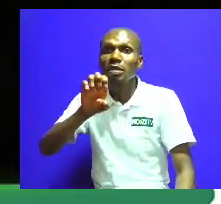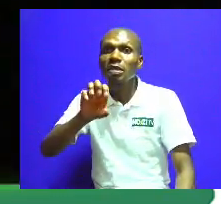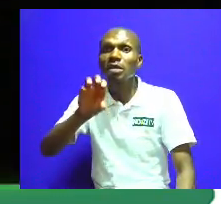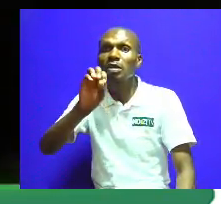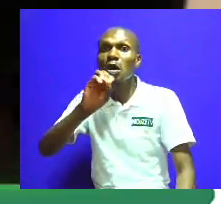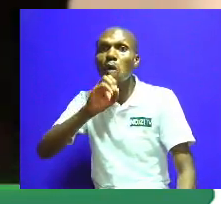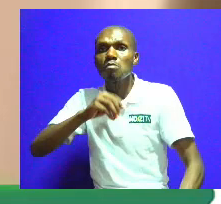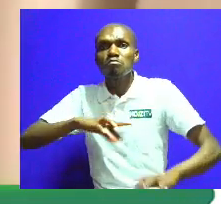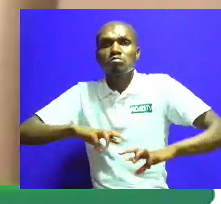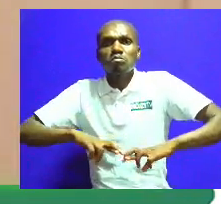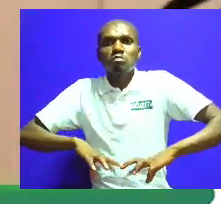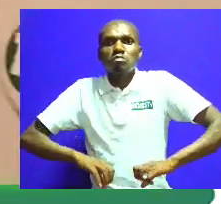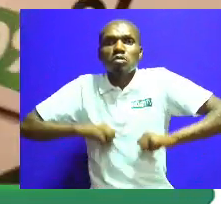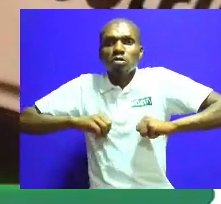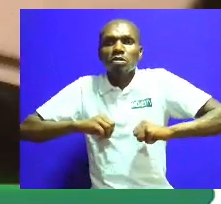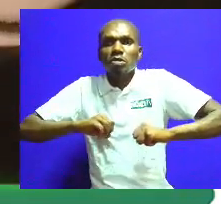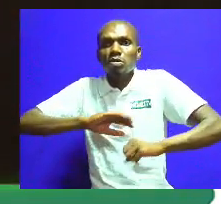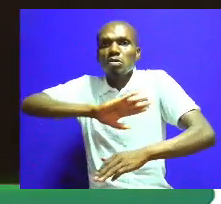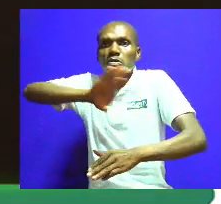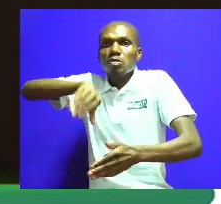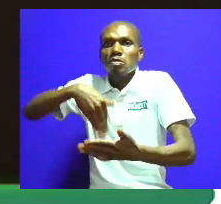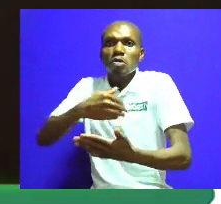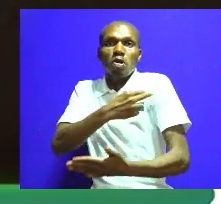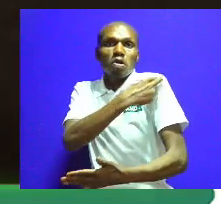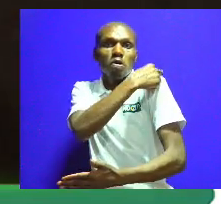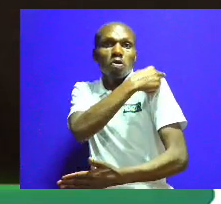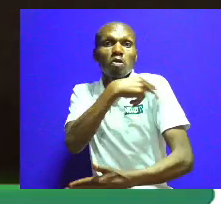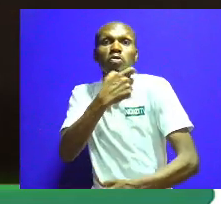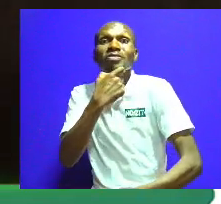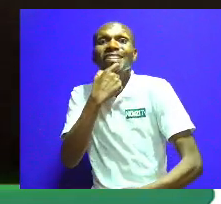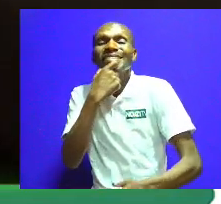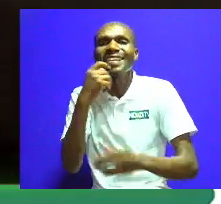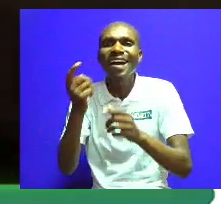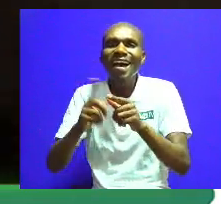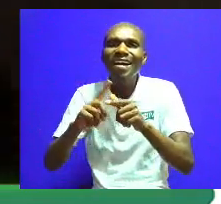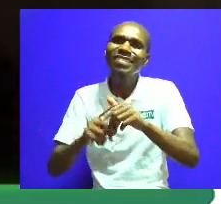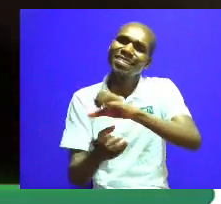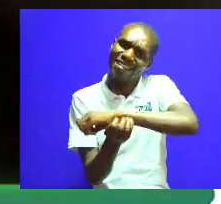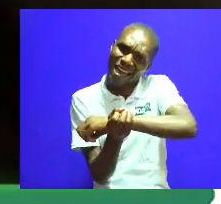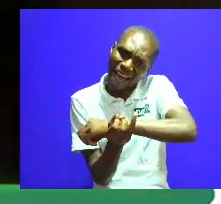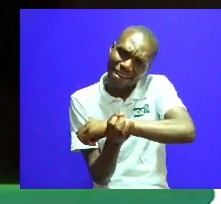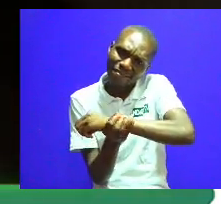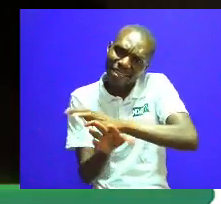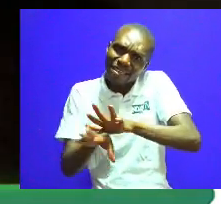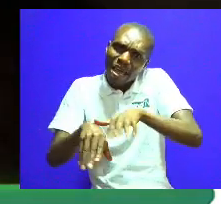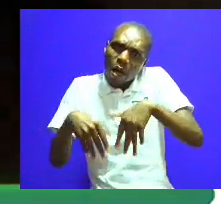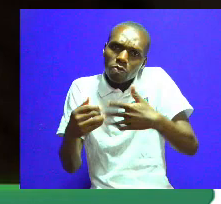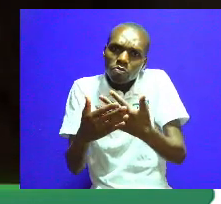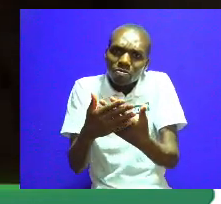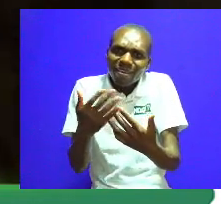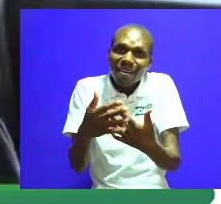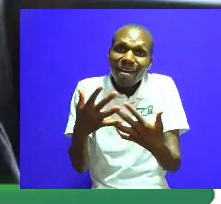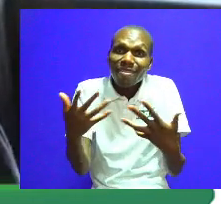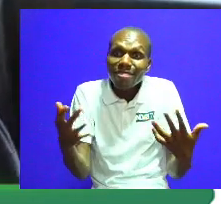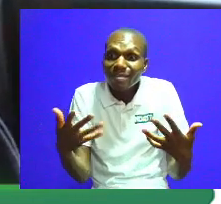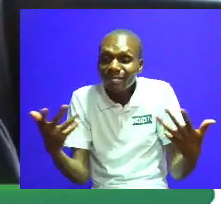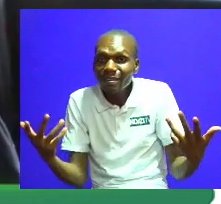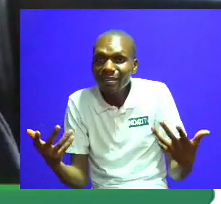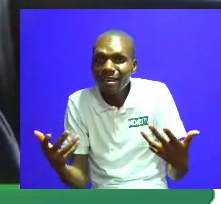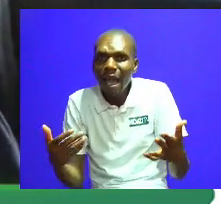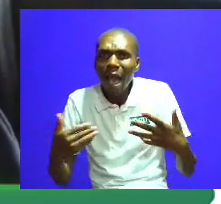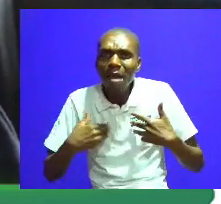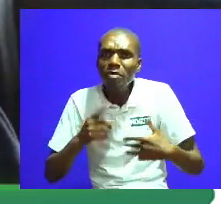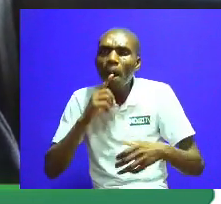chire imenyoro gongoru wa Nyanza, gago toerera ekerenga kiabo, yoko linda ebi nto bito nchoka naine. Have